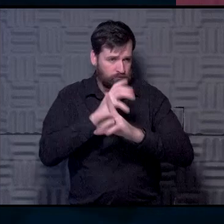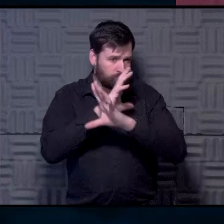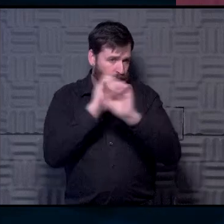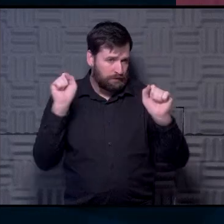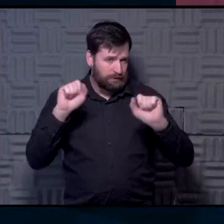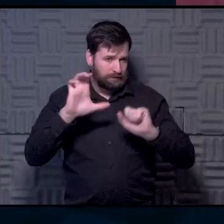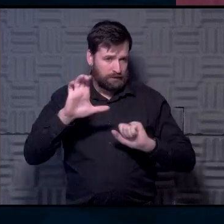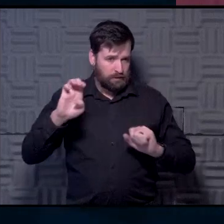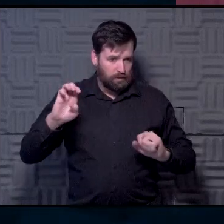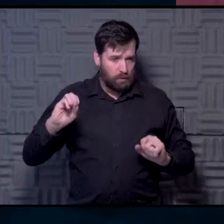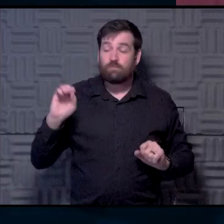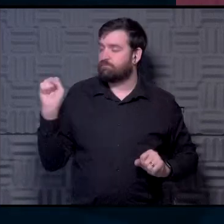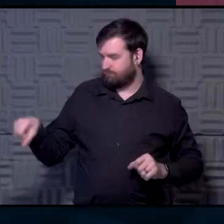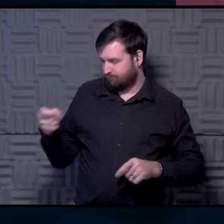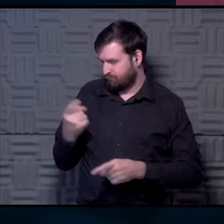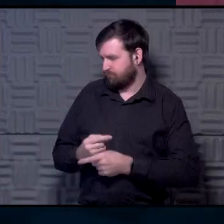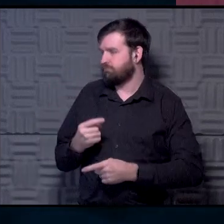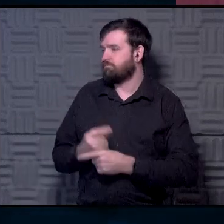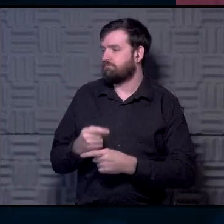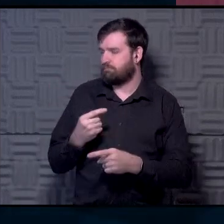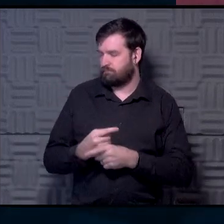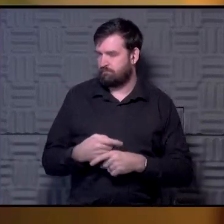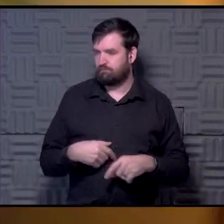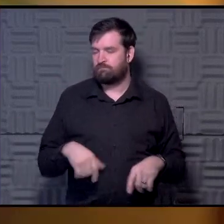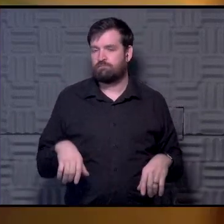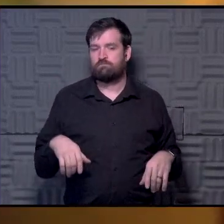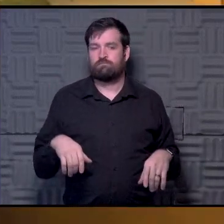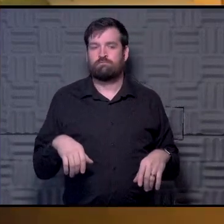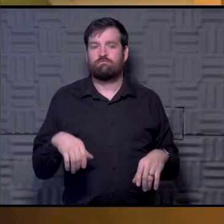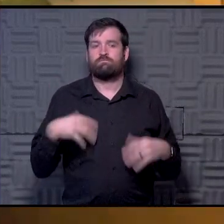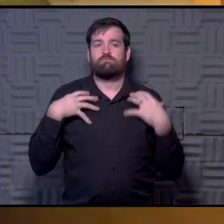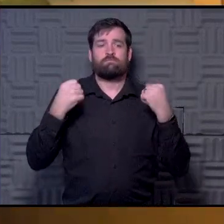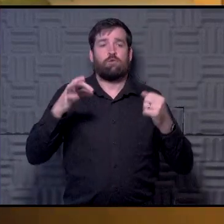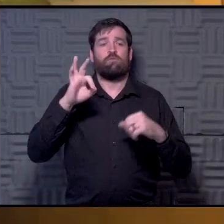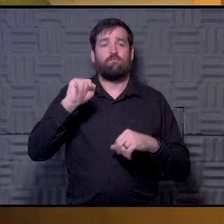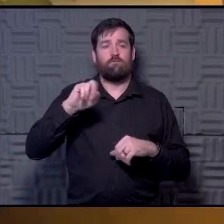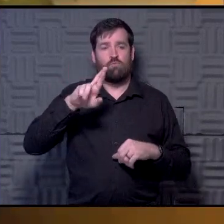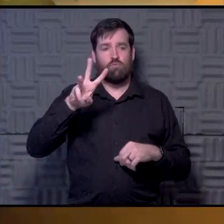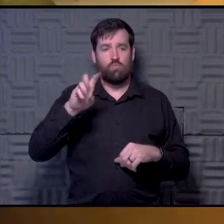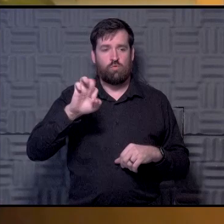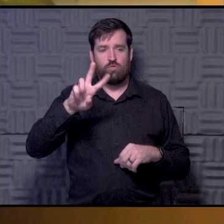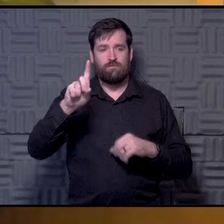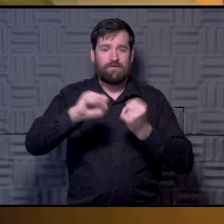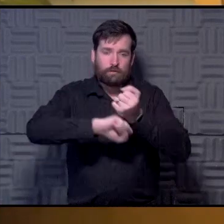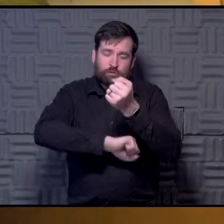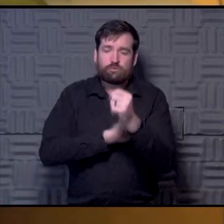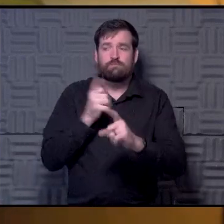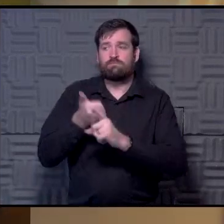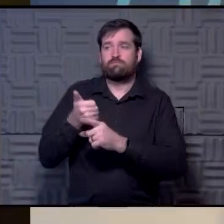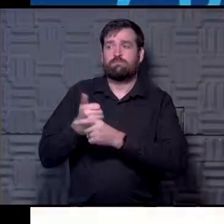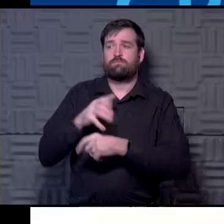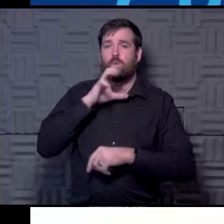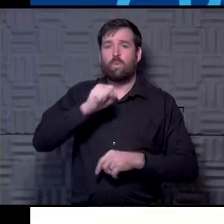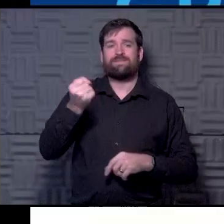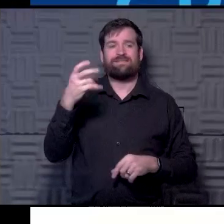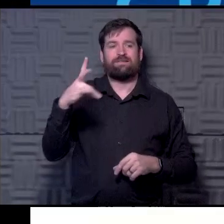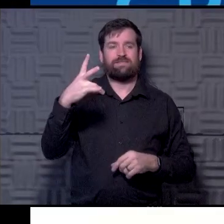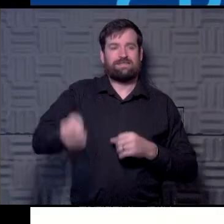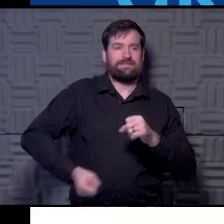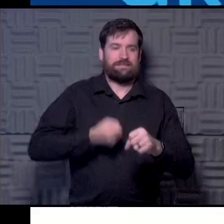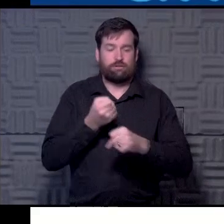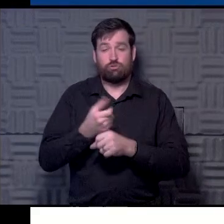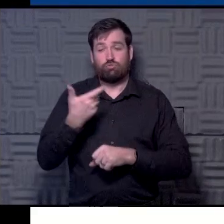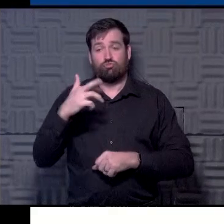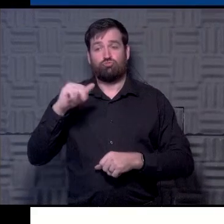CEO. Correct. I'm president and CEO of Health Forward Foundation. The foundation is about 17 years old. We've been grant making